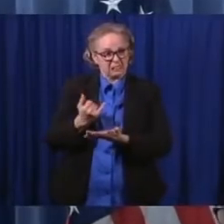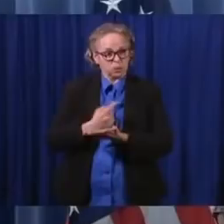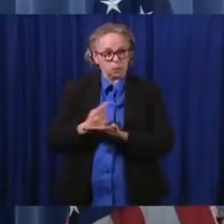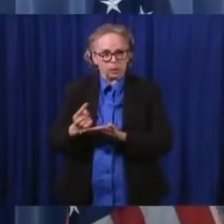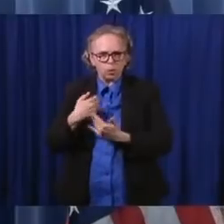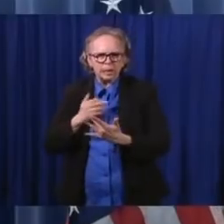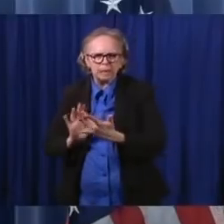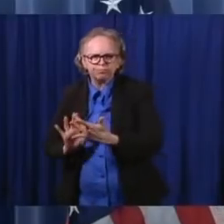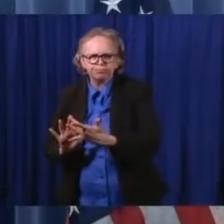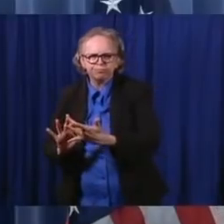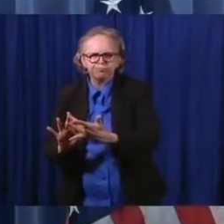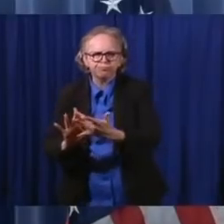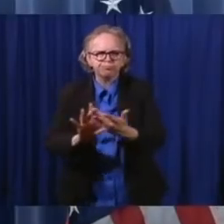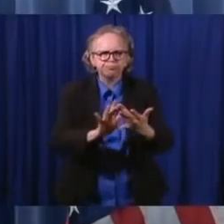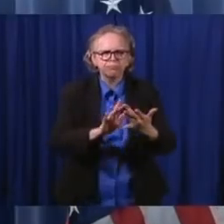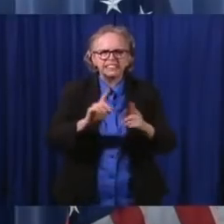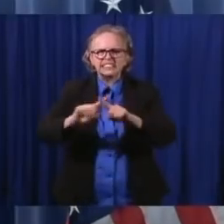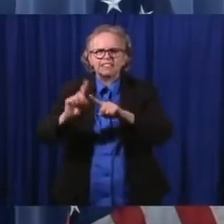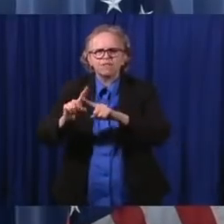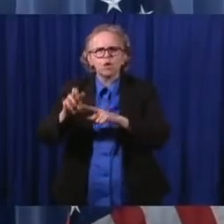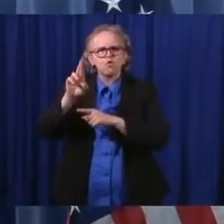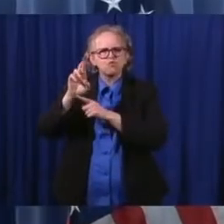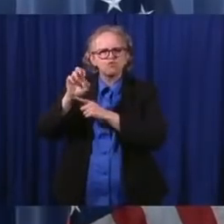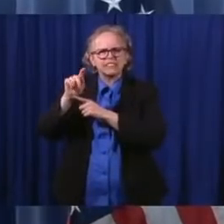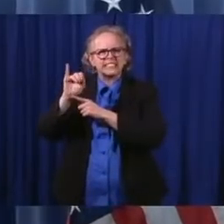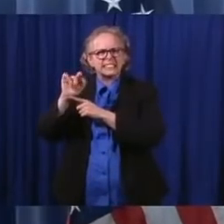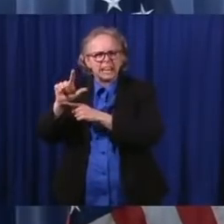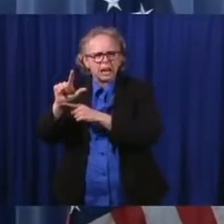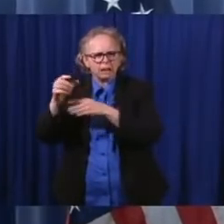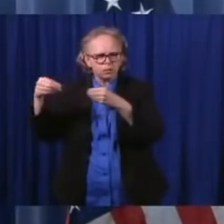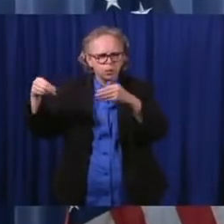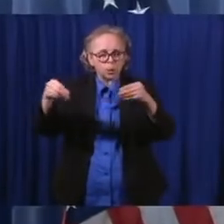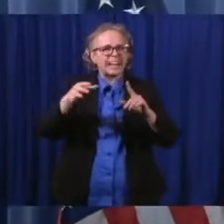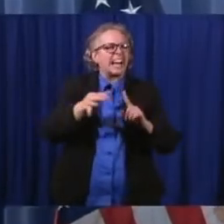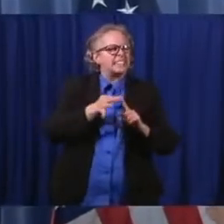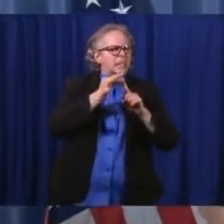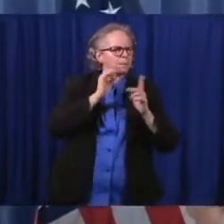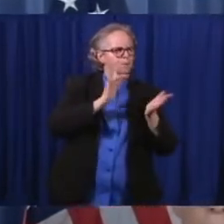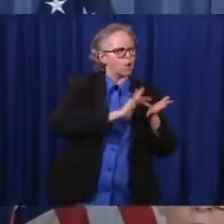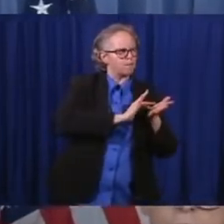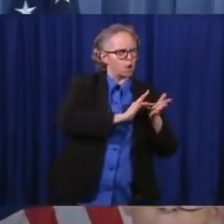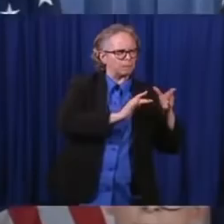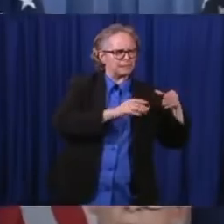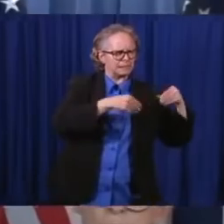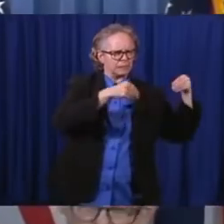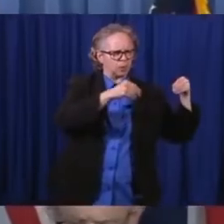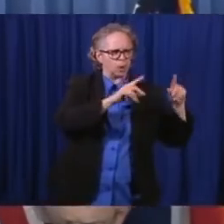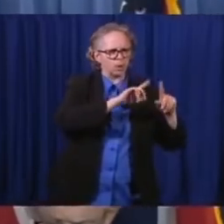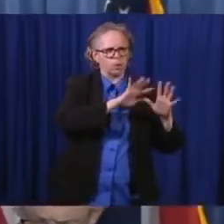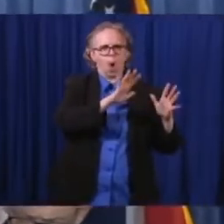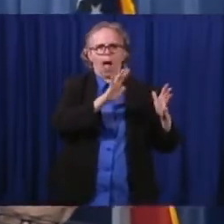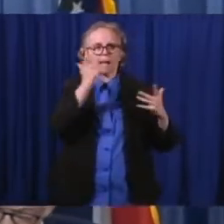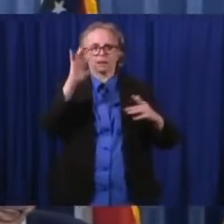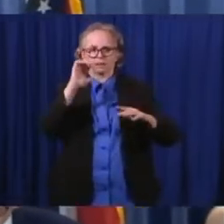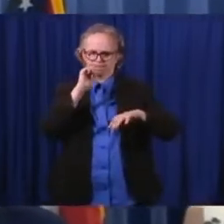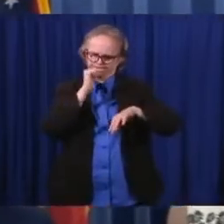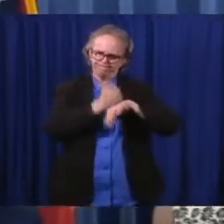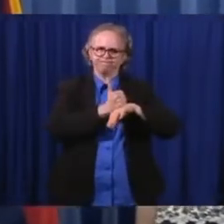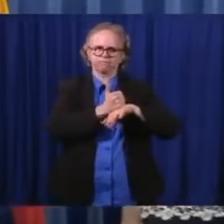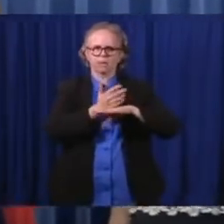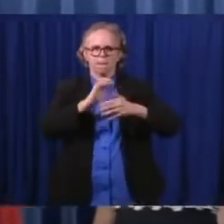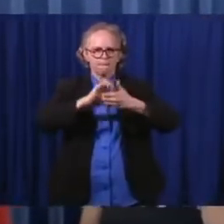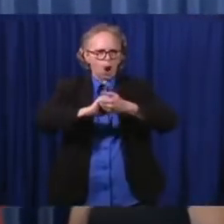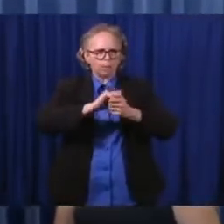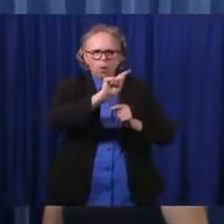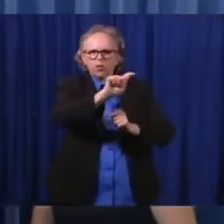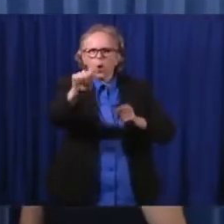particularly in the pharmacists, to strengthen our testing partnerships. And I have talked on the phone with a number of CEOs this week. This week, our